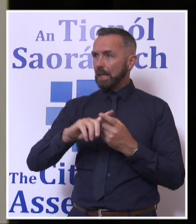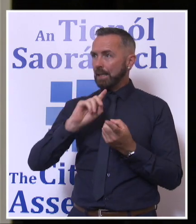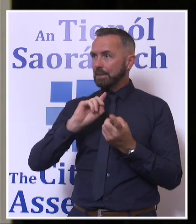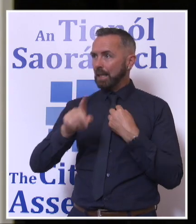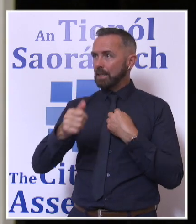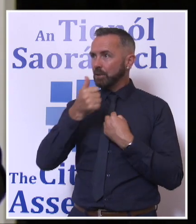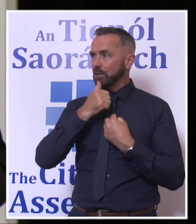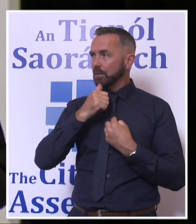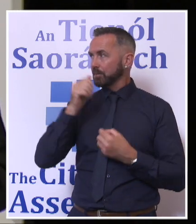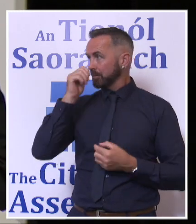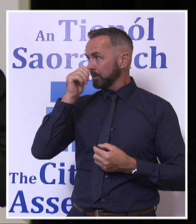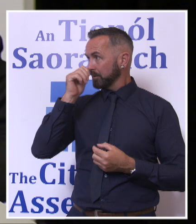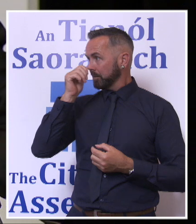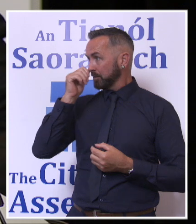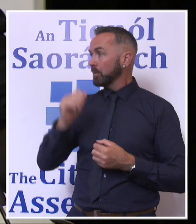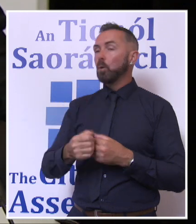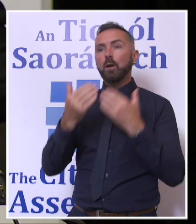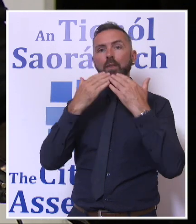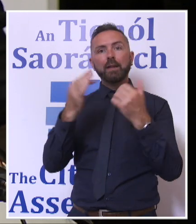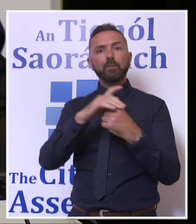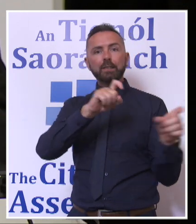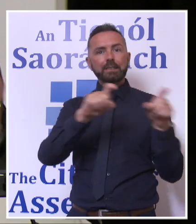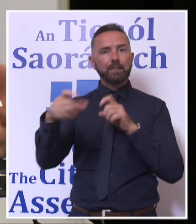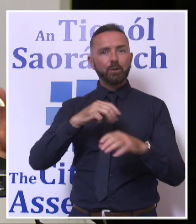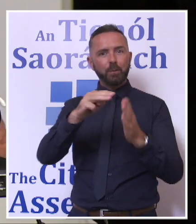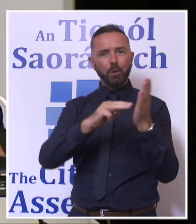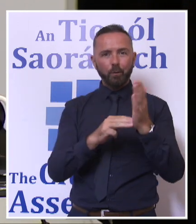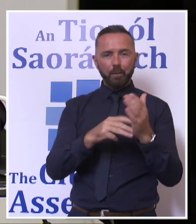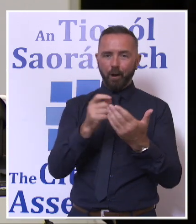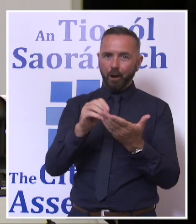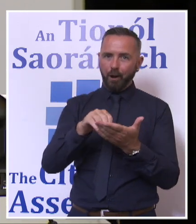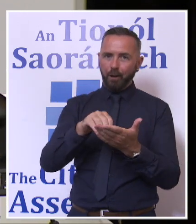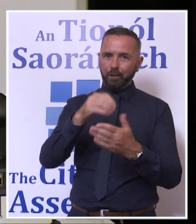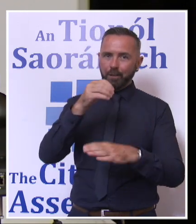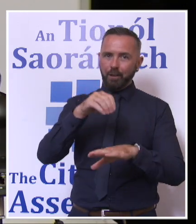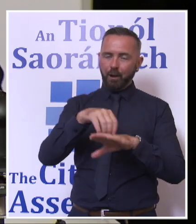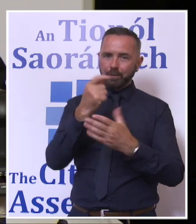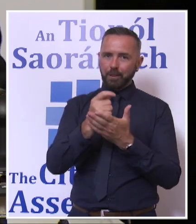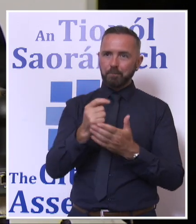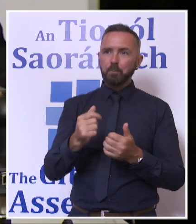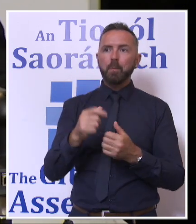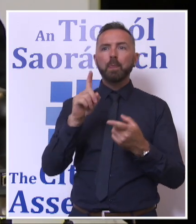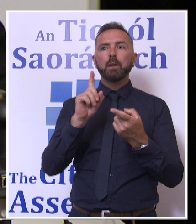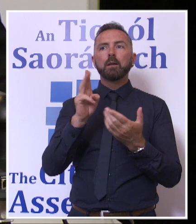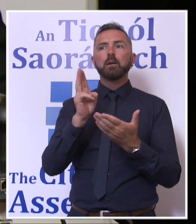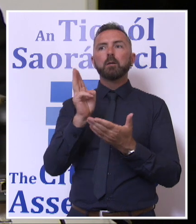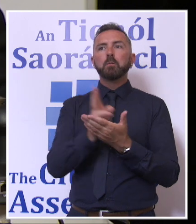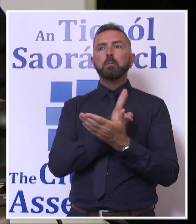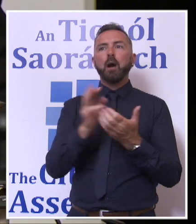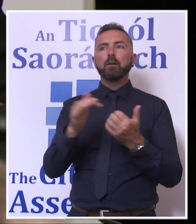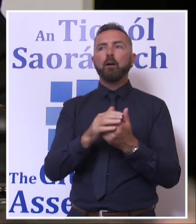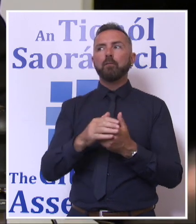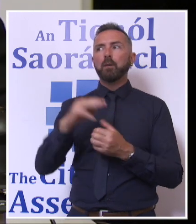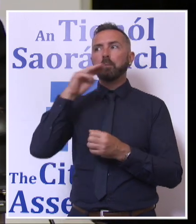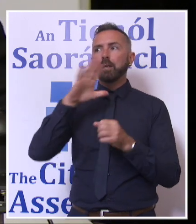our contributors for keeping to the programme. As part of our deliberative democracy process in Ireland, this